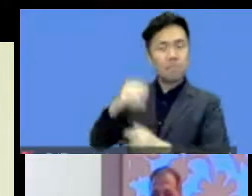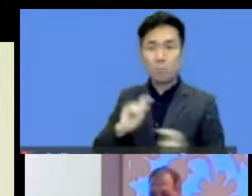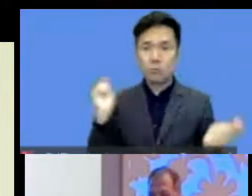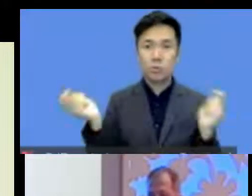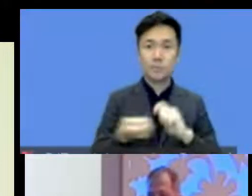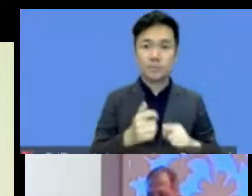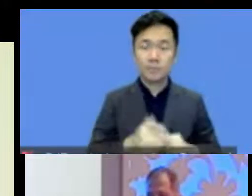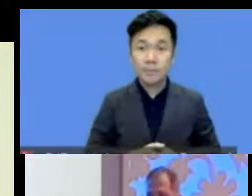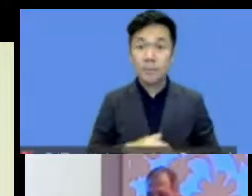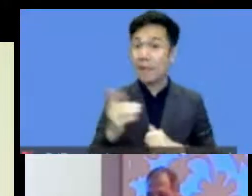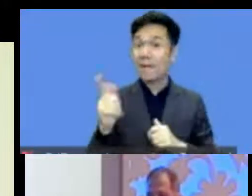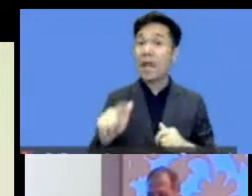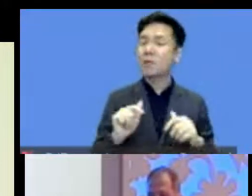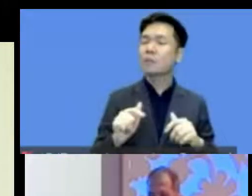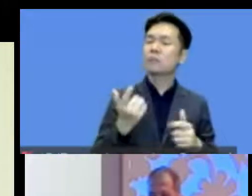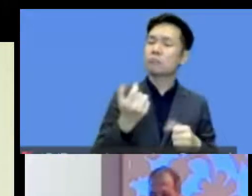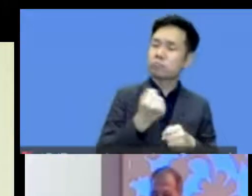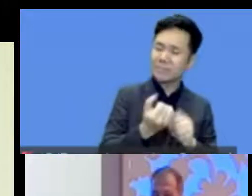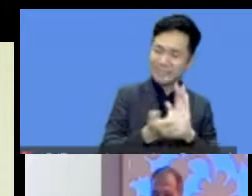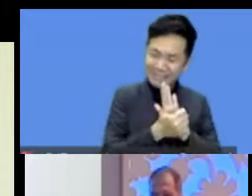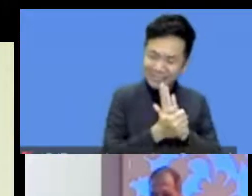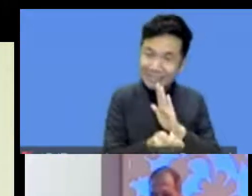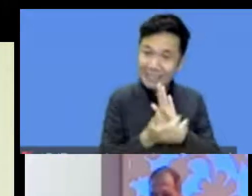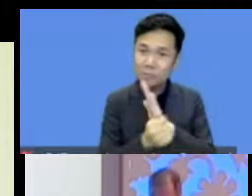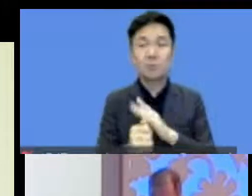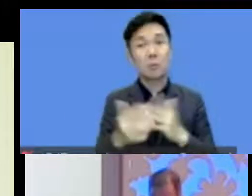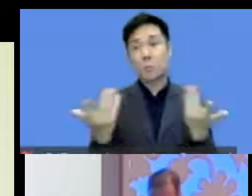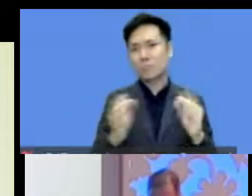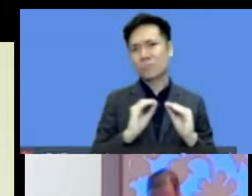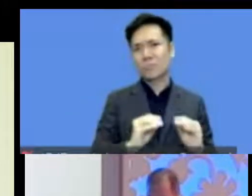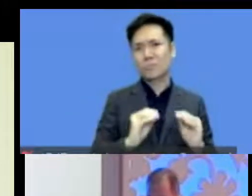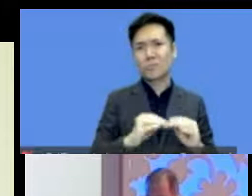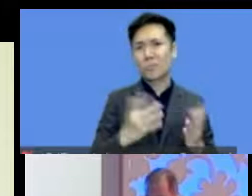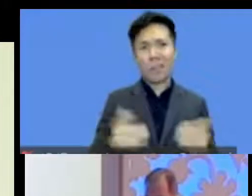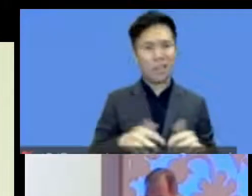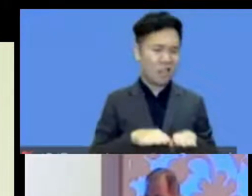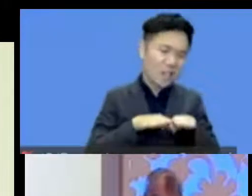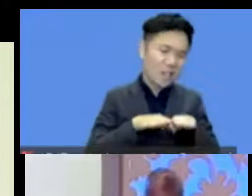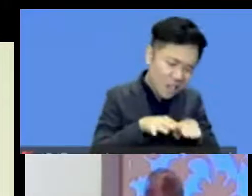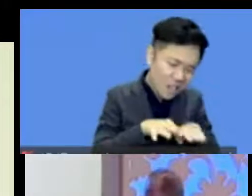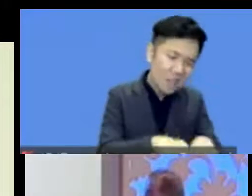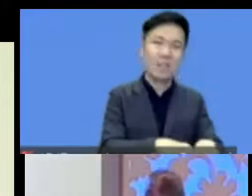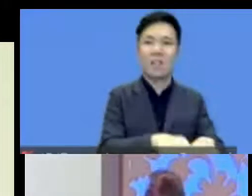the vocational schools that are still teaching outdated contents.